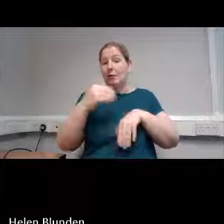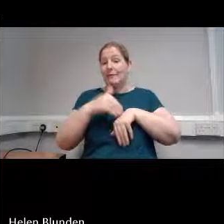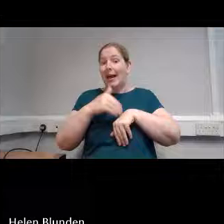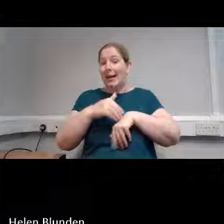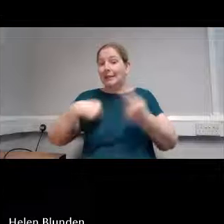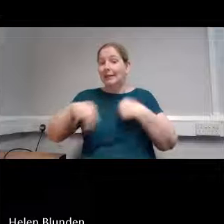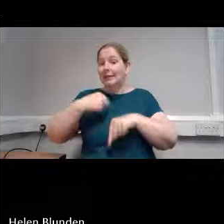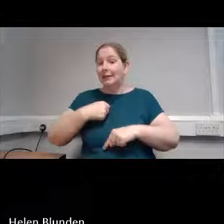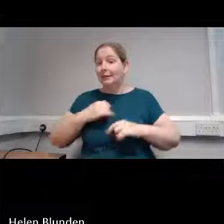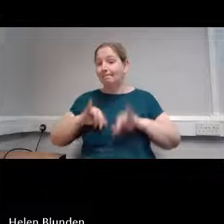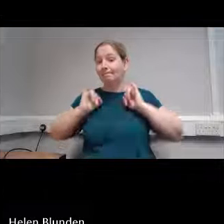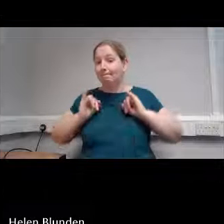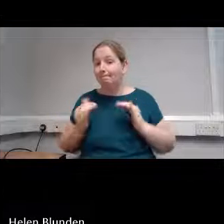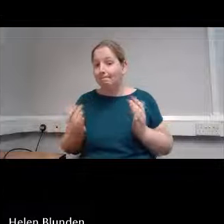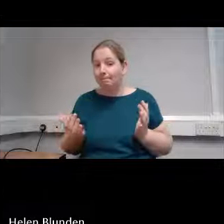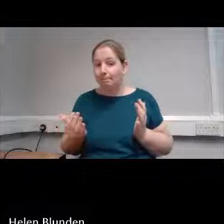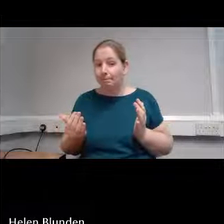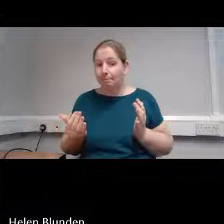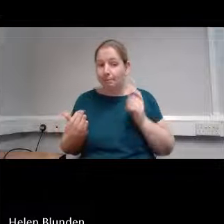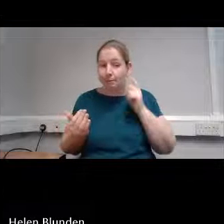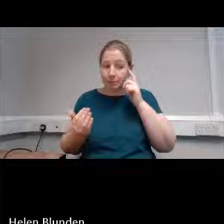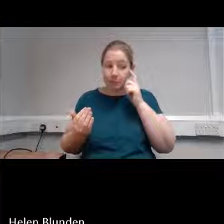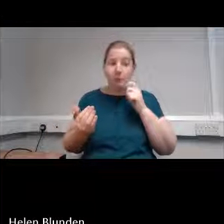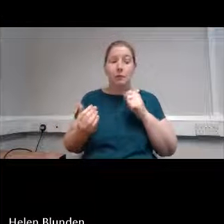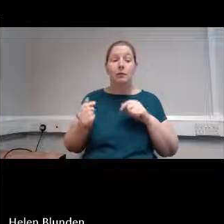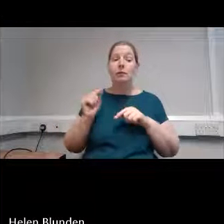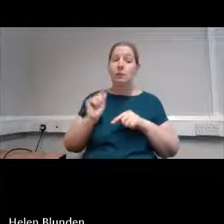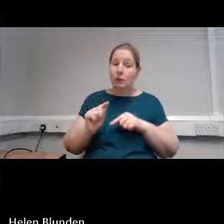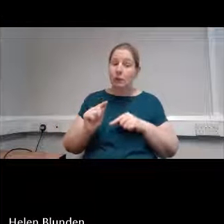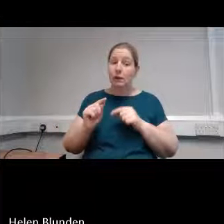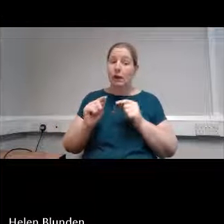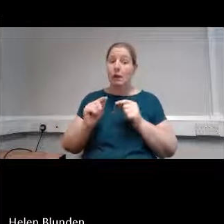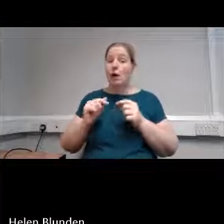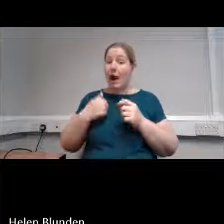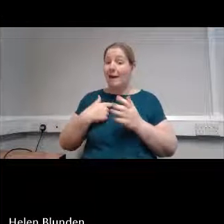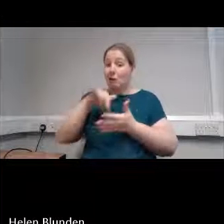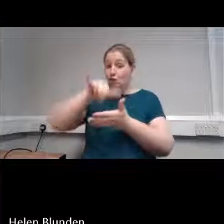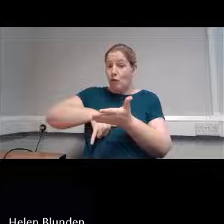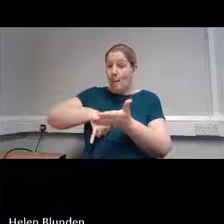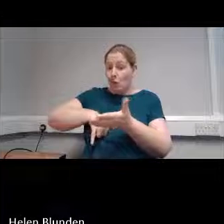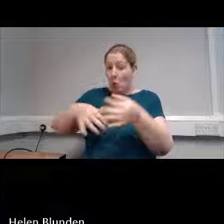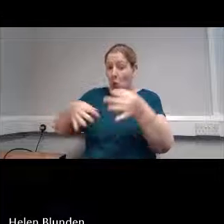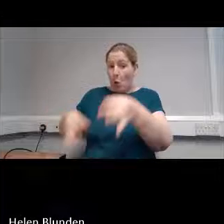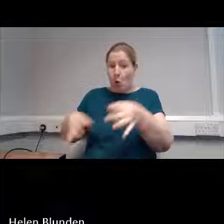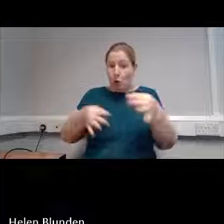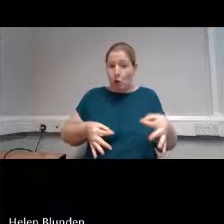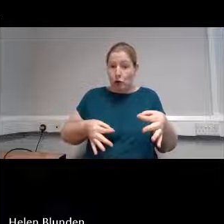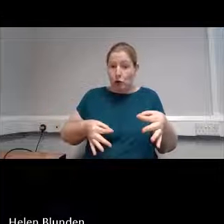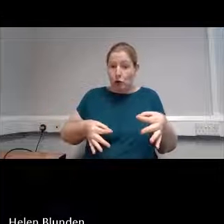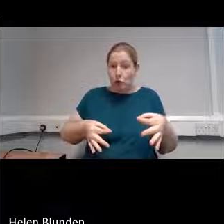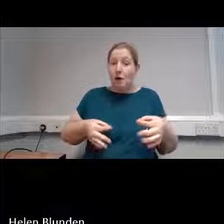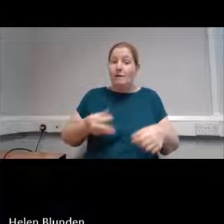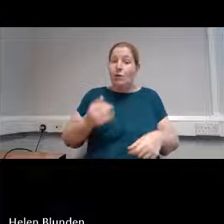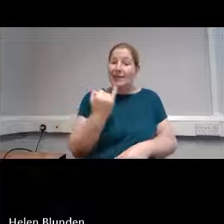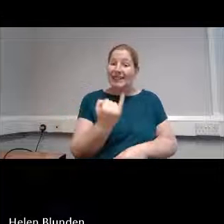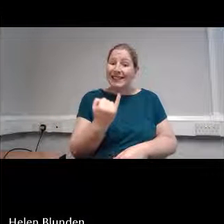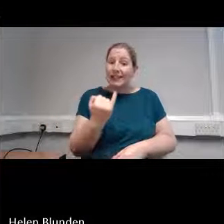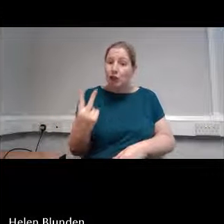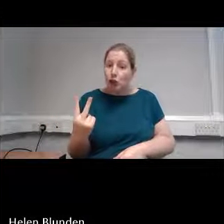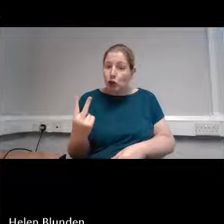report, a MedSIP methodology report states that for every 62 people who stop opioids or do not start